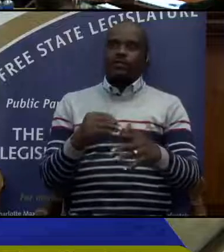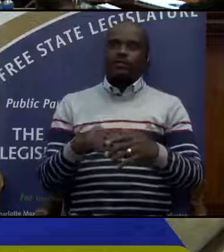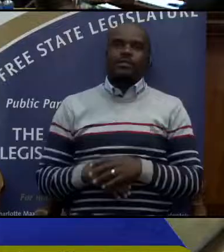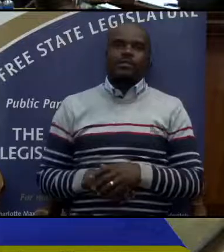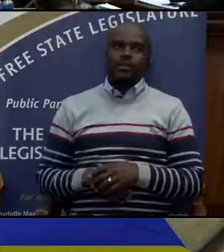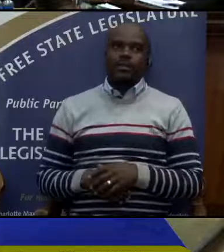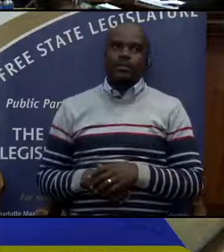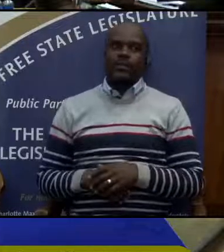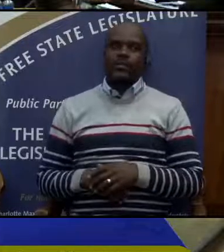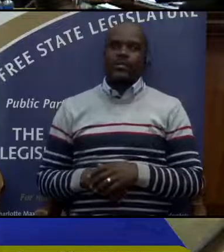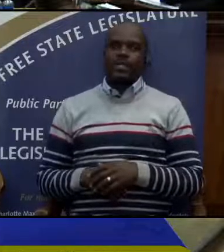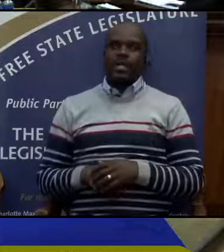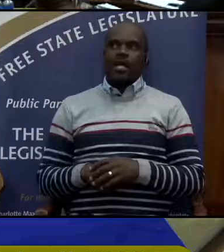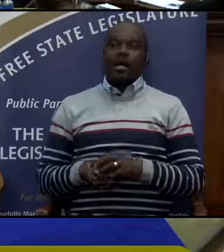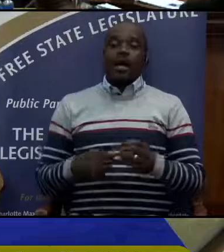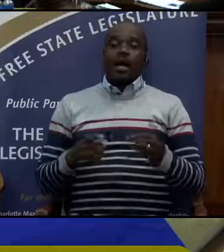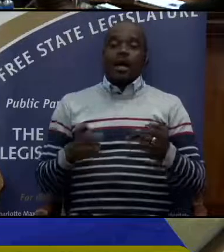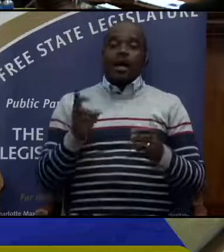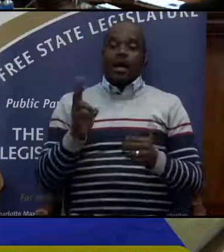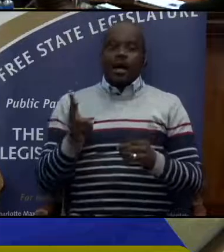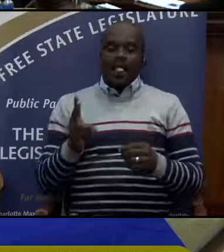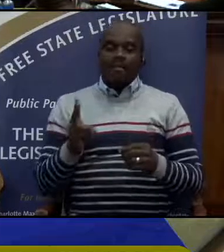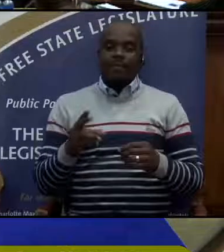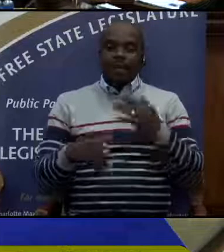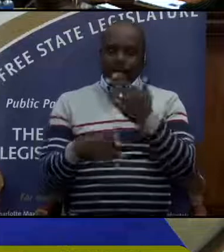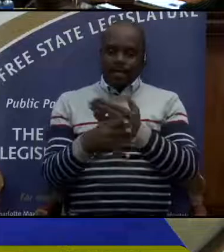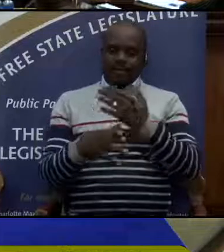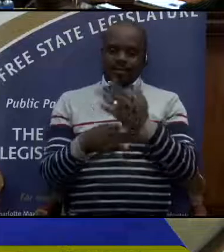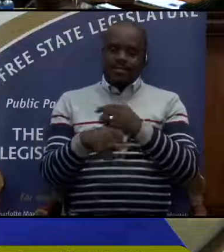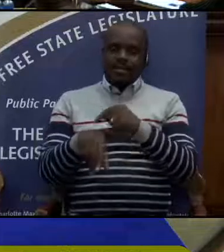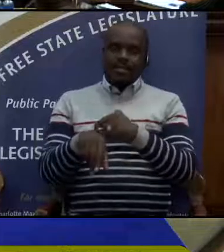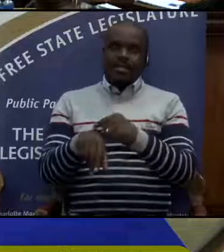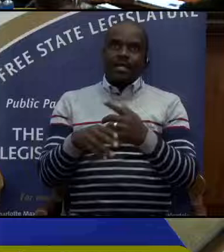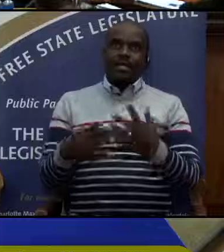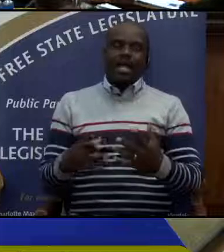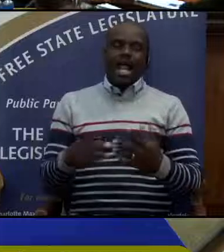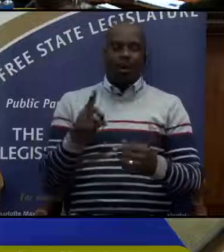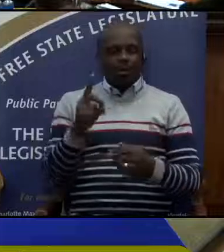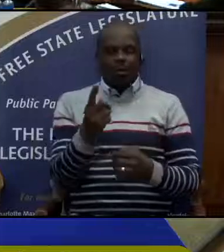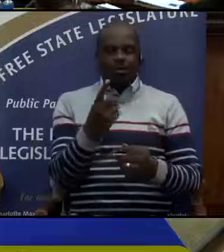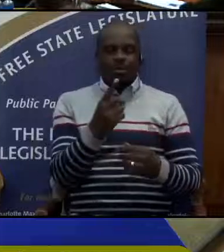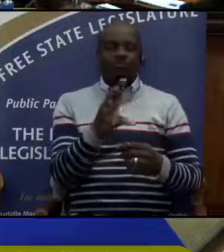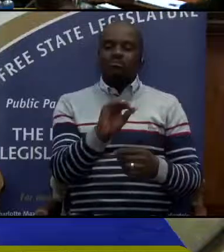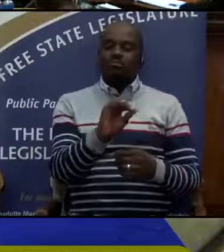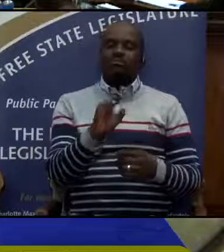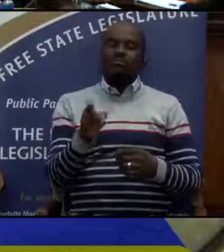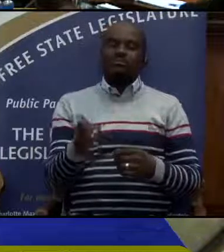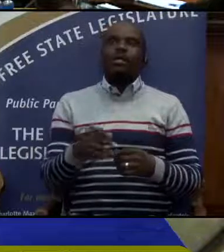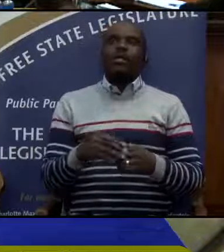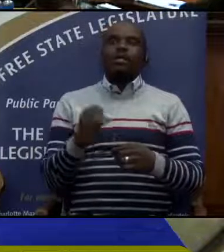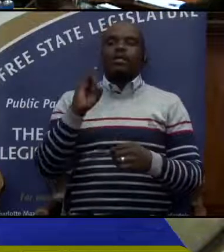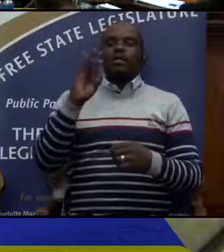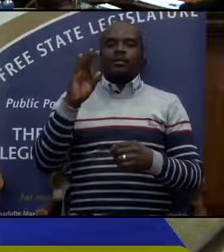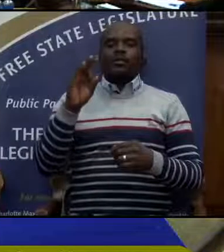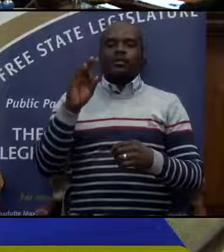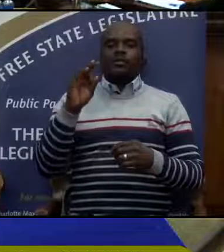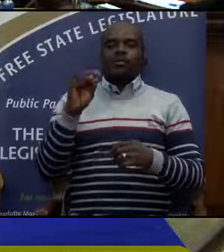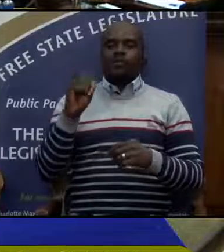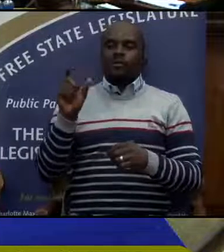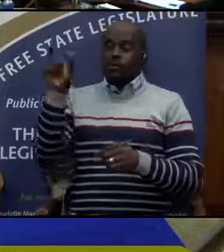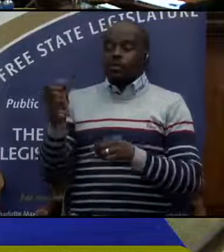our opportunities that are available. If the voters want opportunity to come knocking in the Free